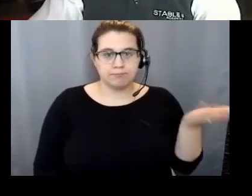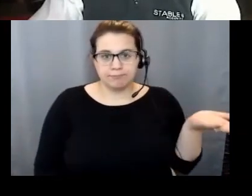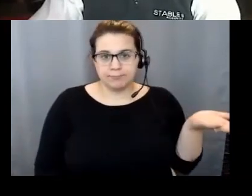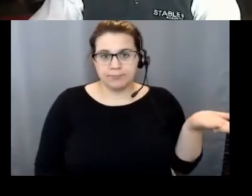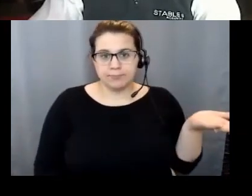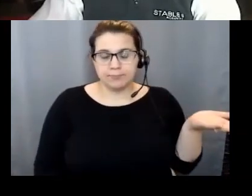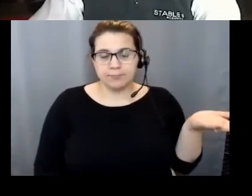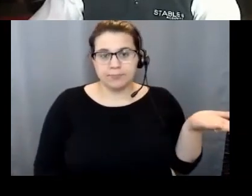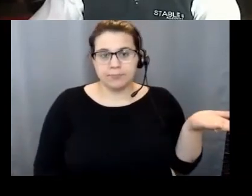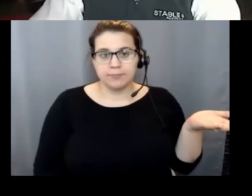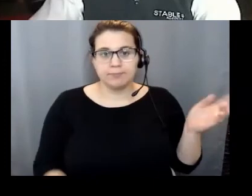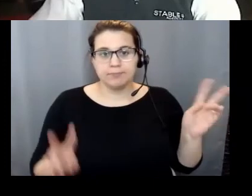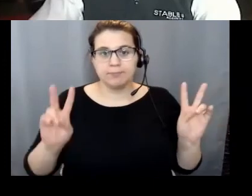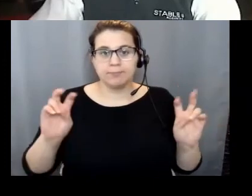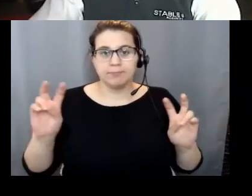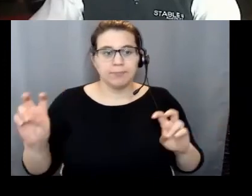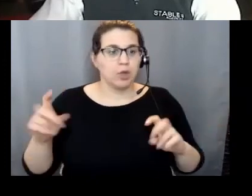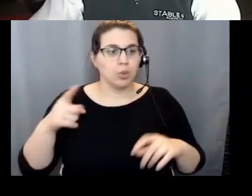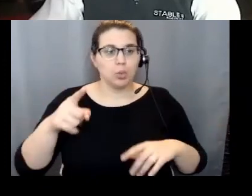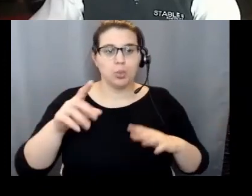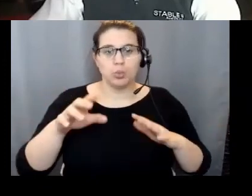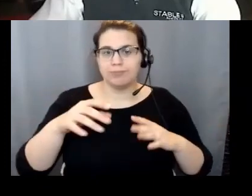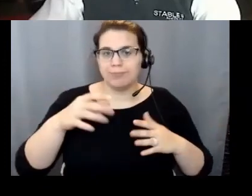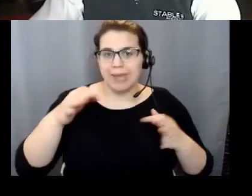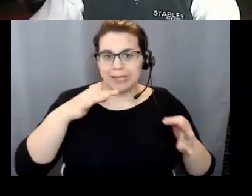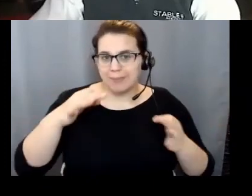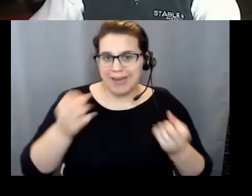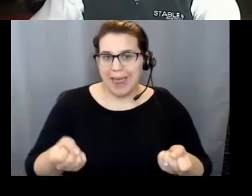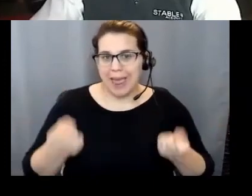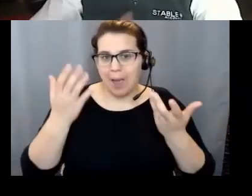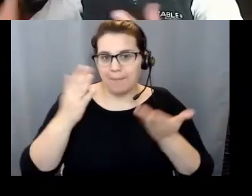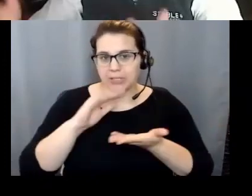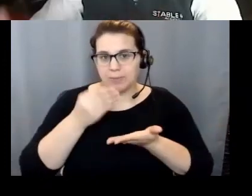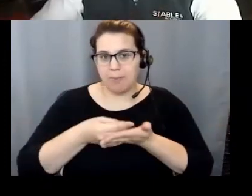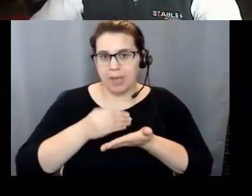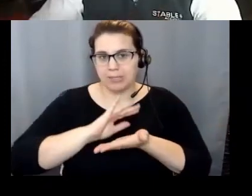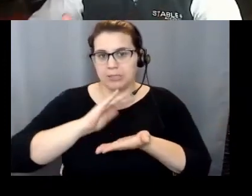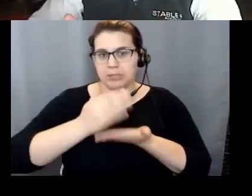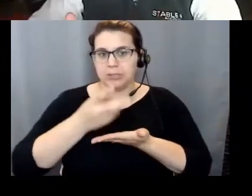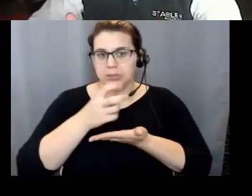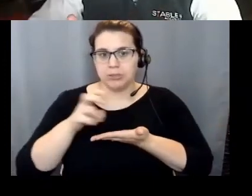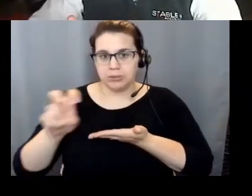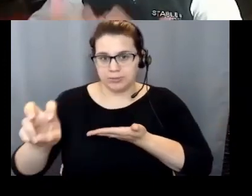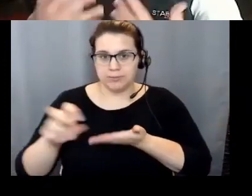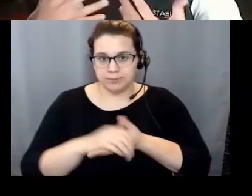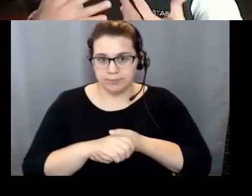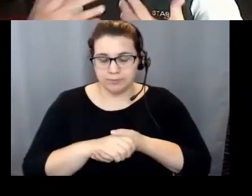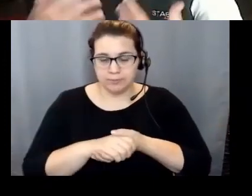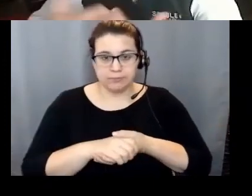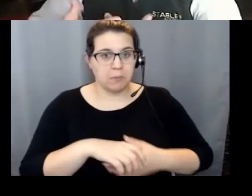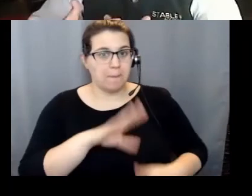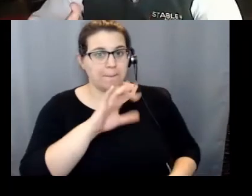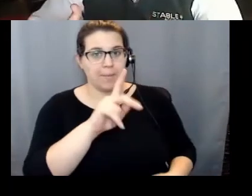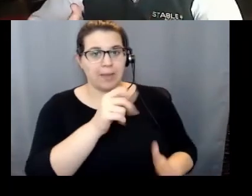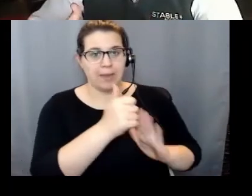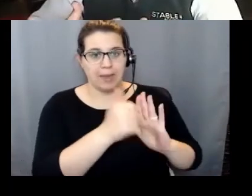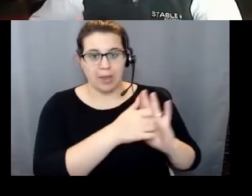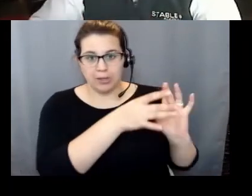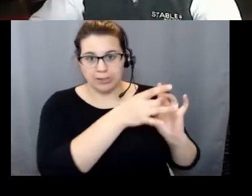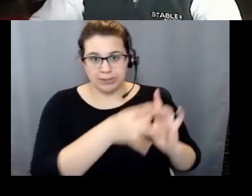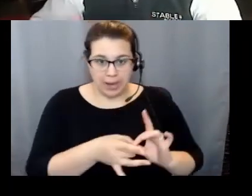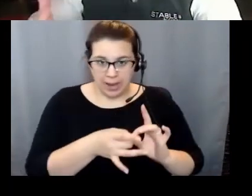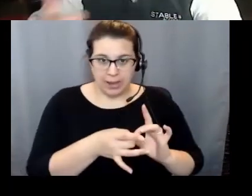the ability to then specify your initial contribution. Even at this point, you've just added the bank account, which will be